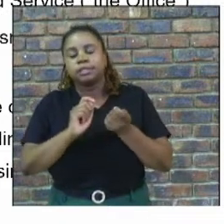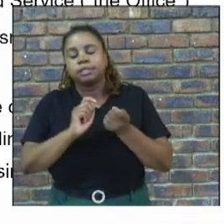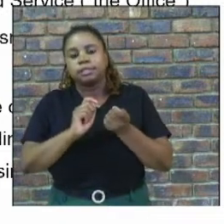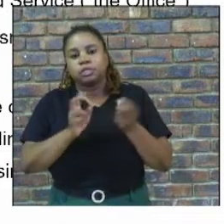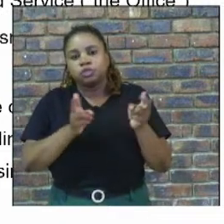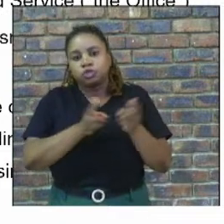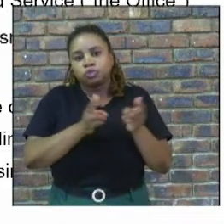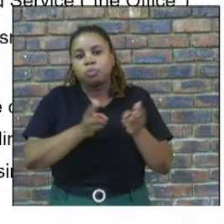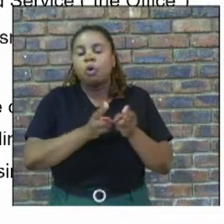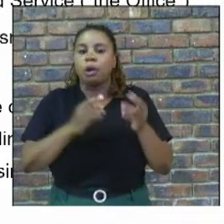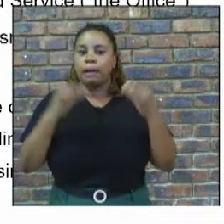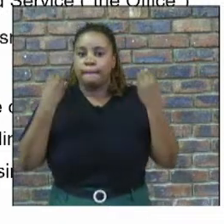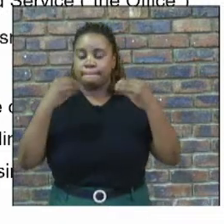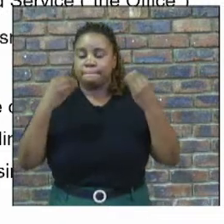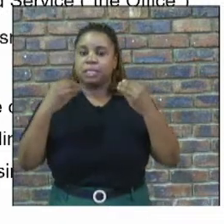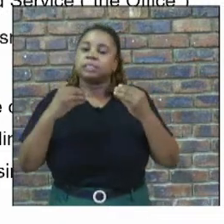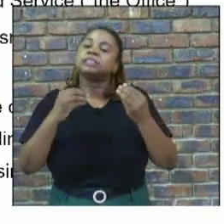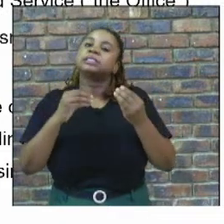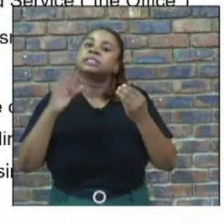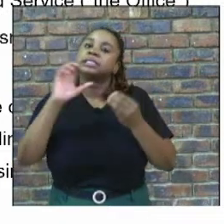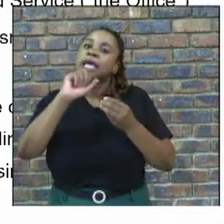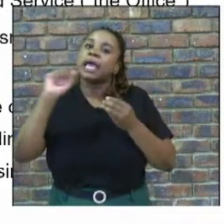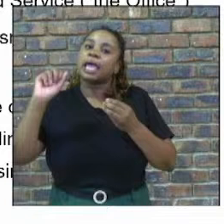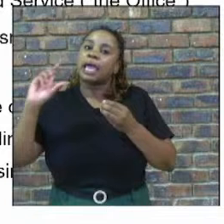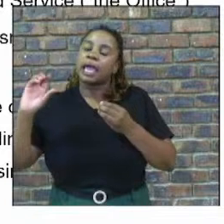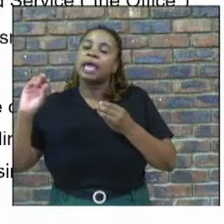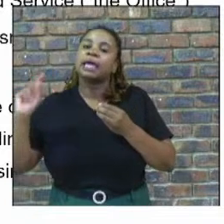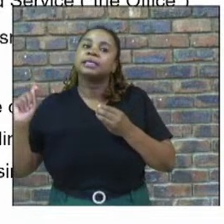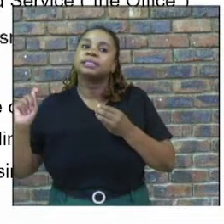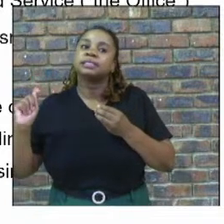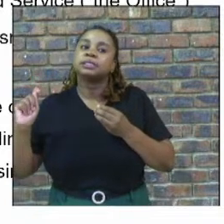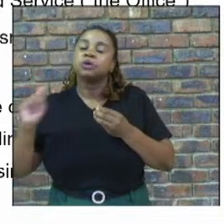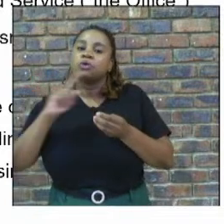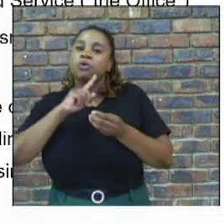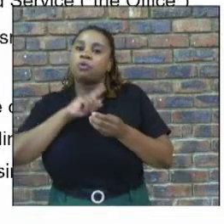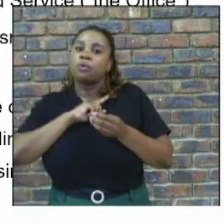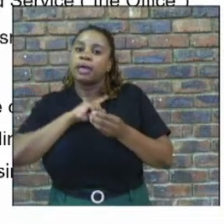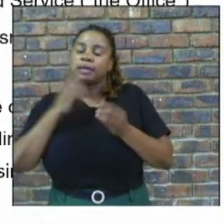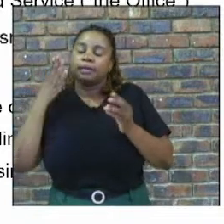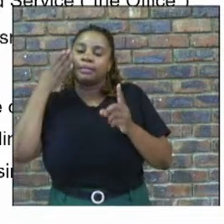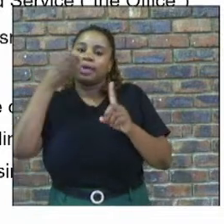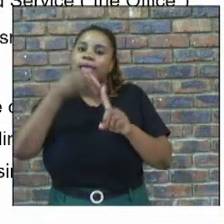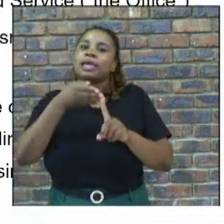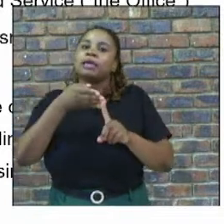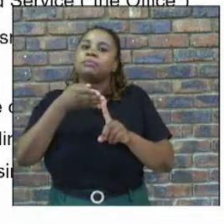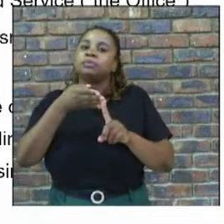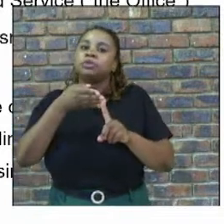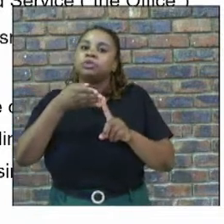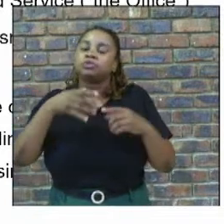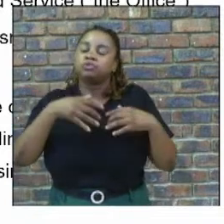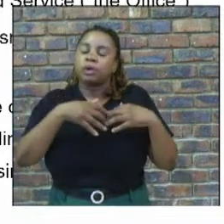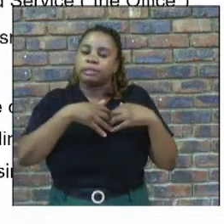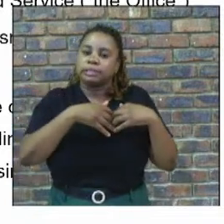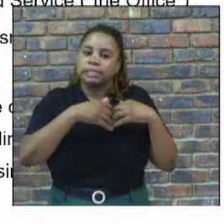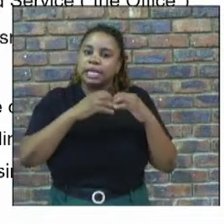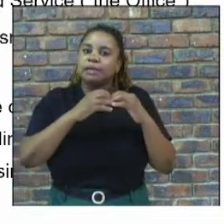of 1996 with the aim to provide for the establishment and the registration in terms of the